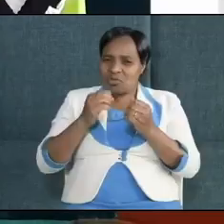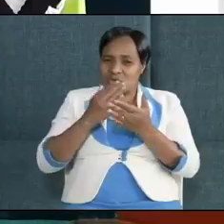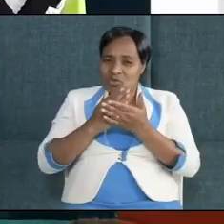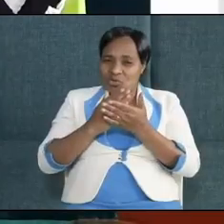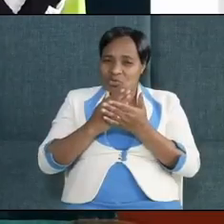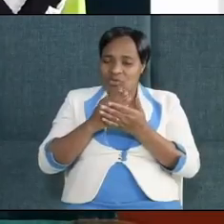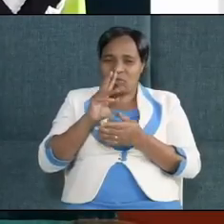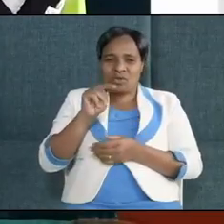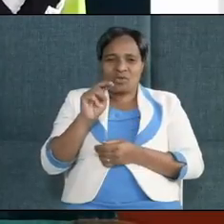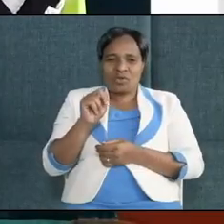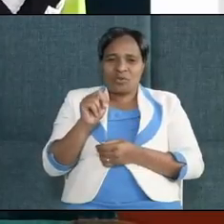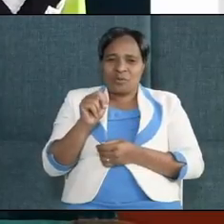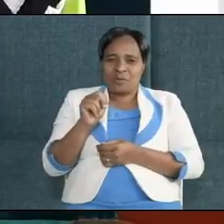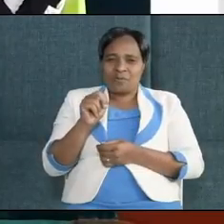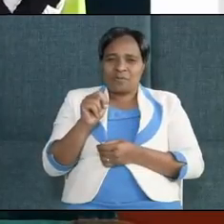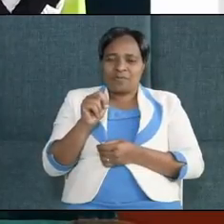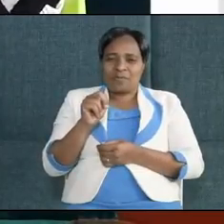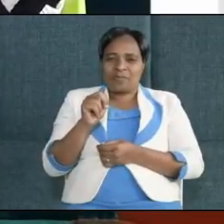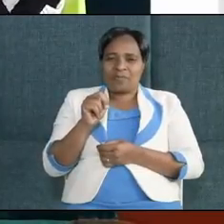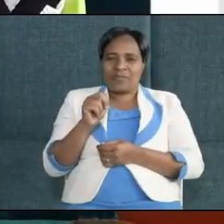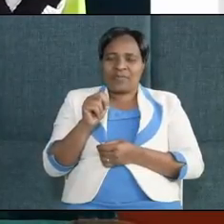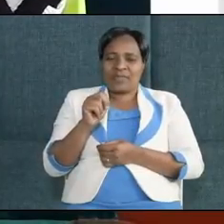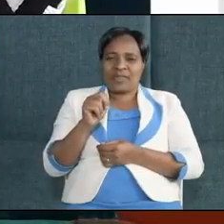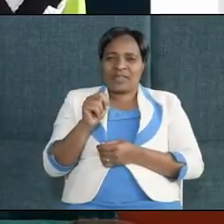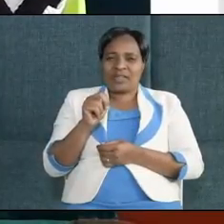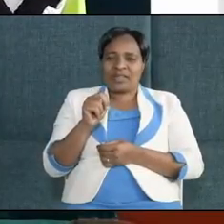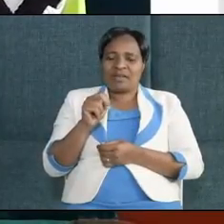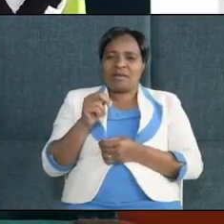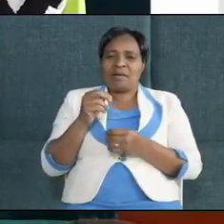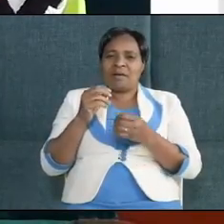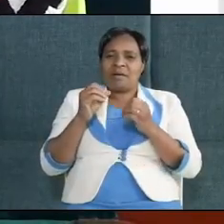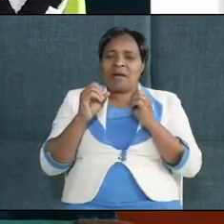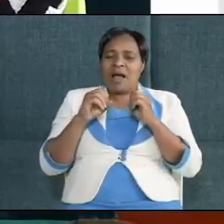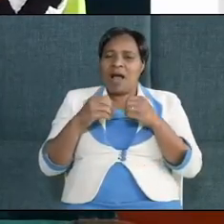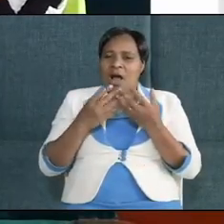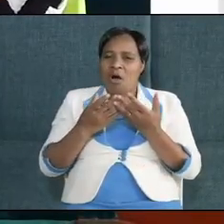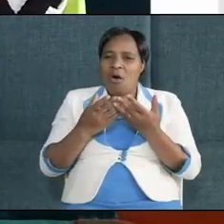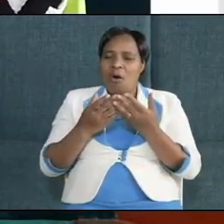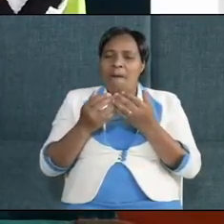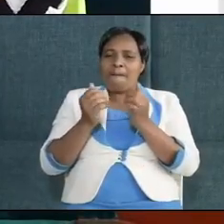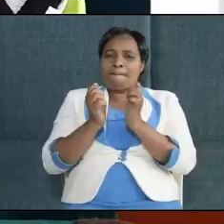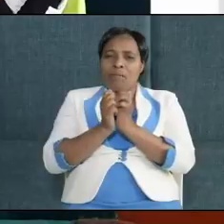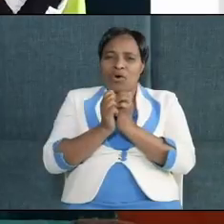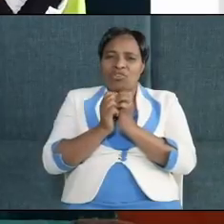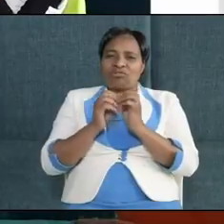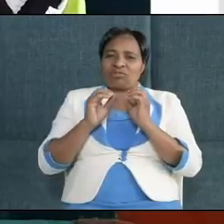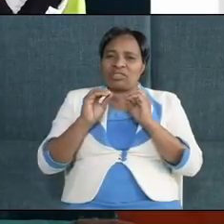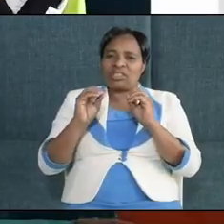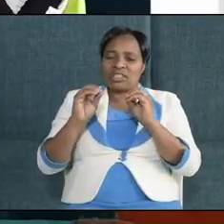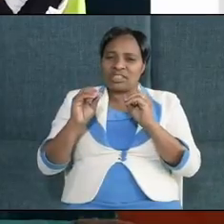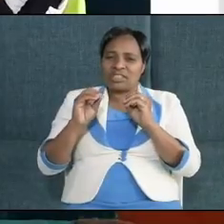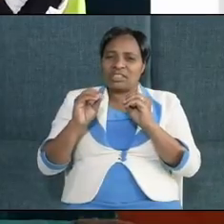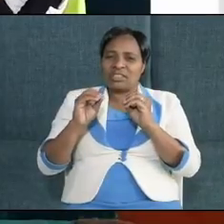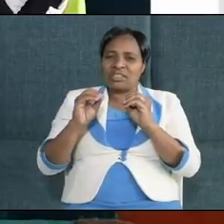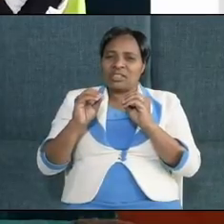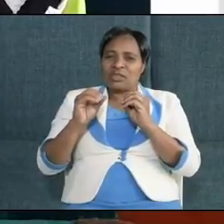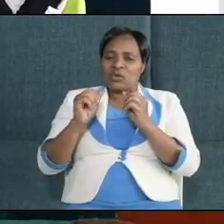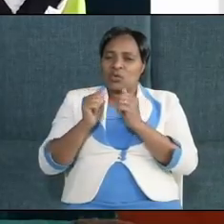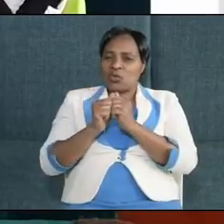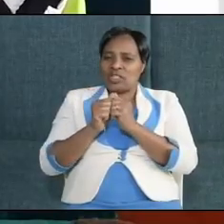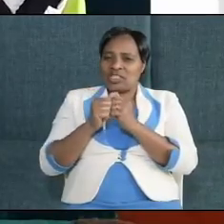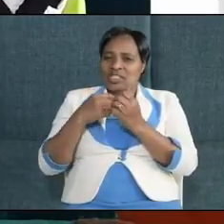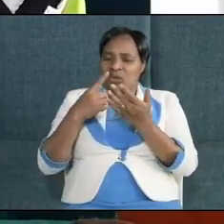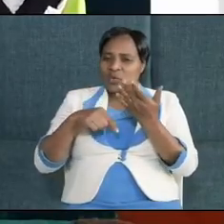true? No. Now, the most amazing thing happened. Paul didn't even have to defend himself. Gracie, who defended